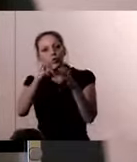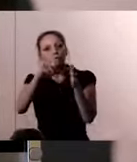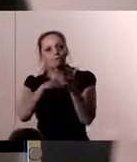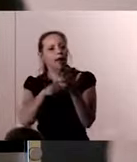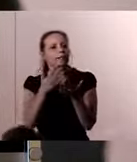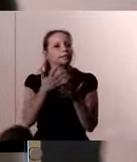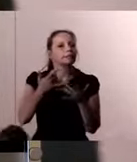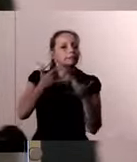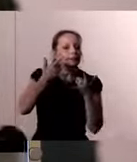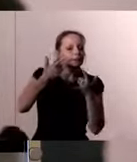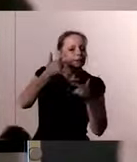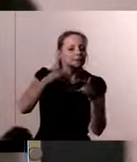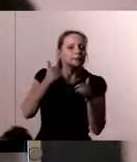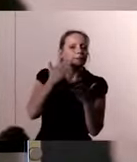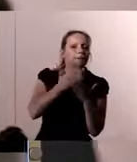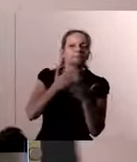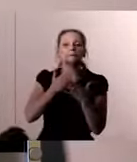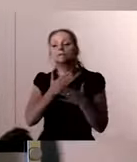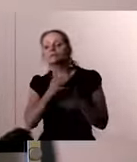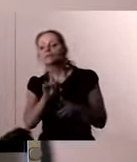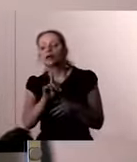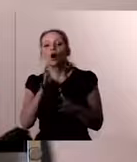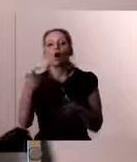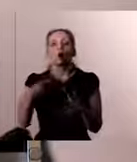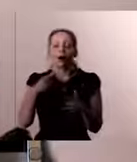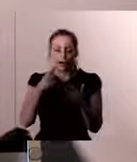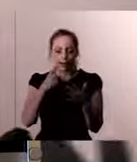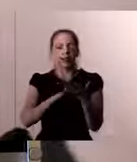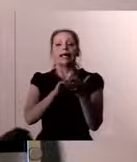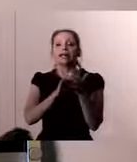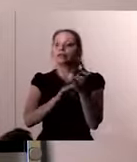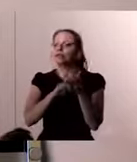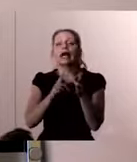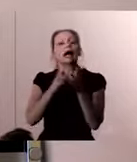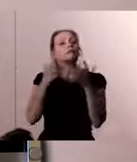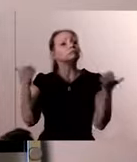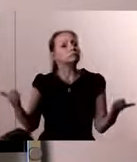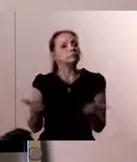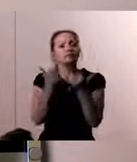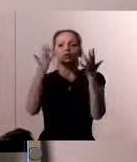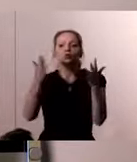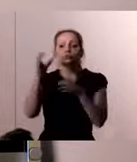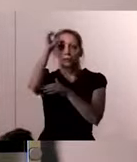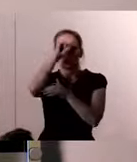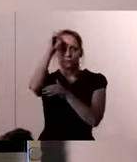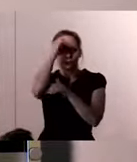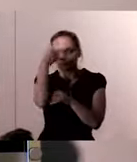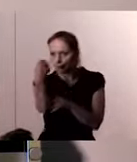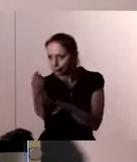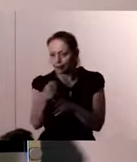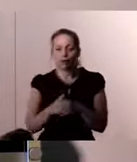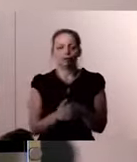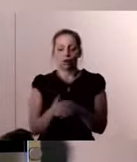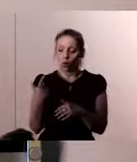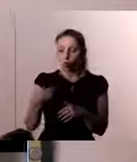So you need to read wide because there is an excess of opinion in the media or in just the entire world of content these days. And the reason